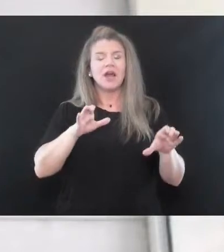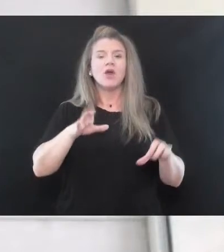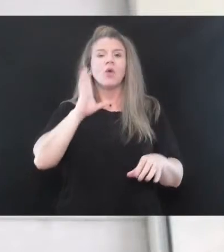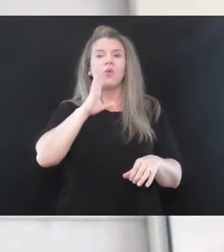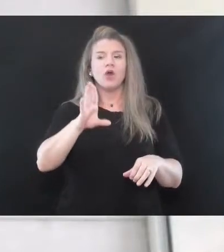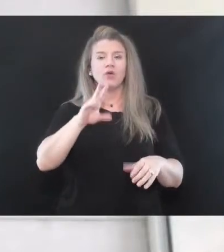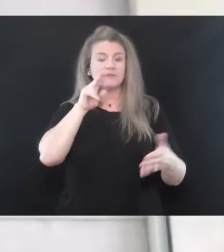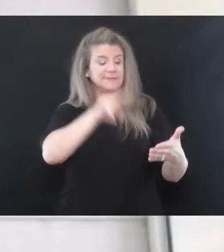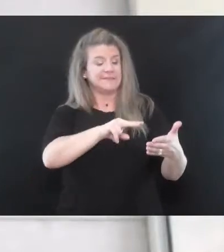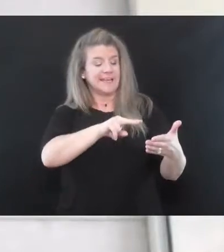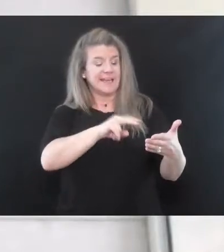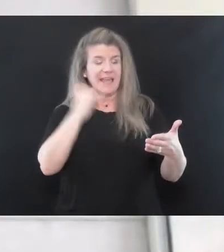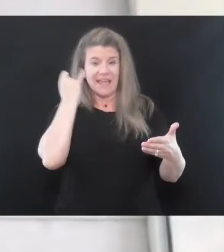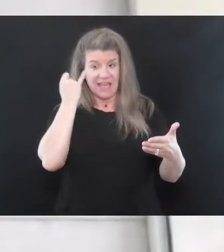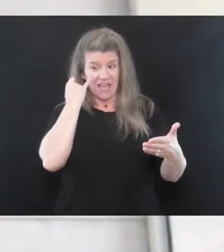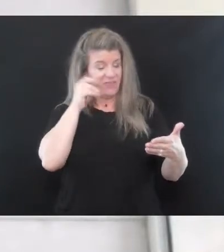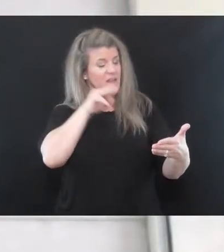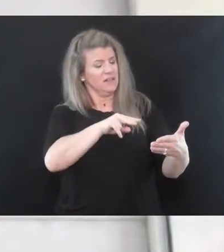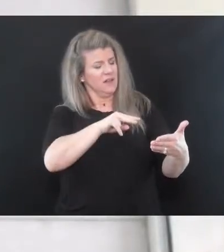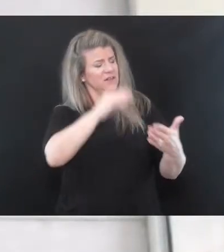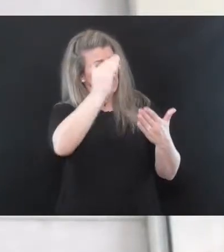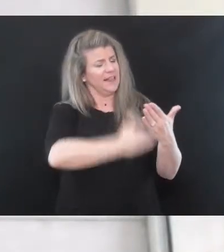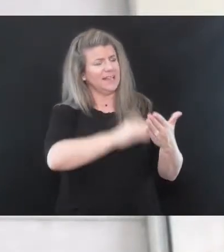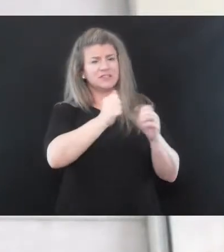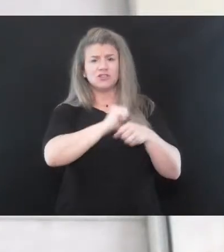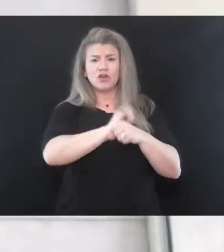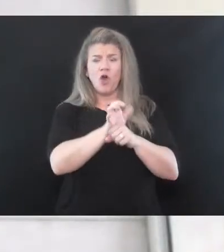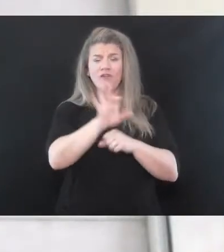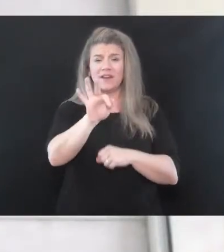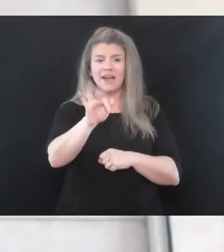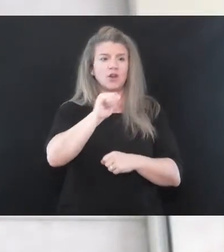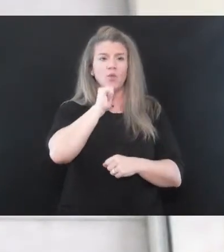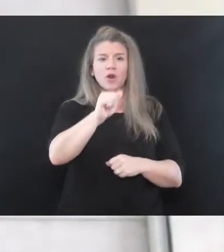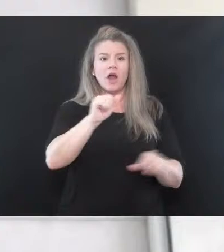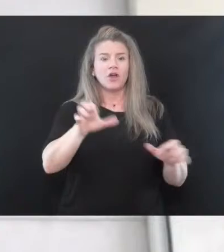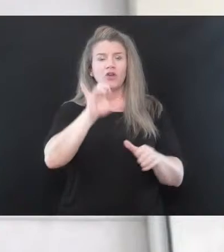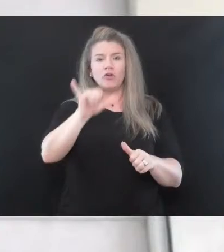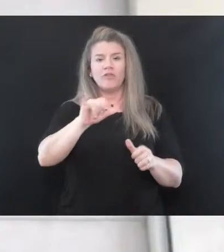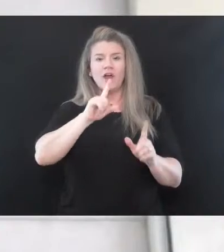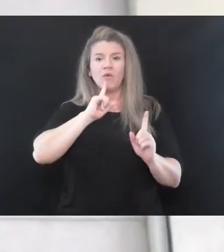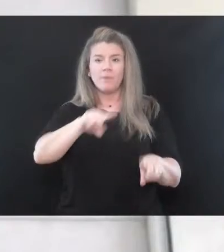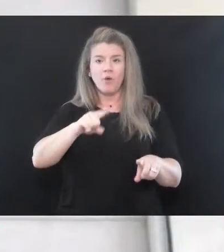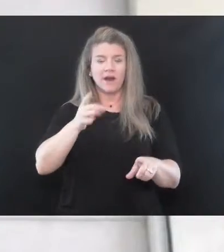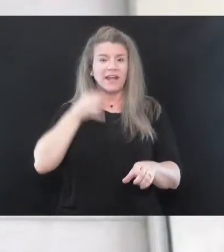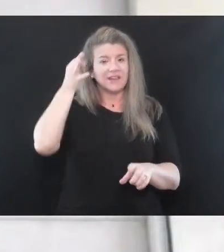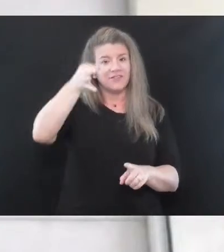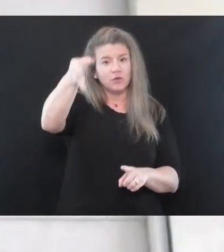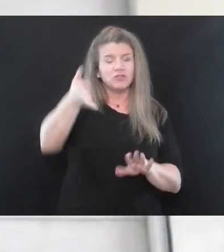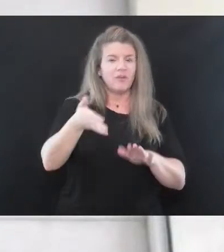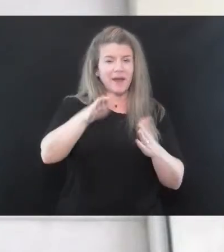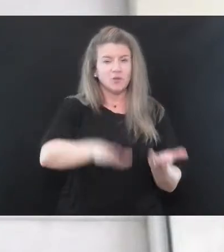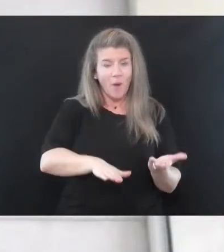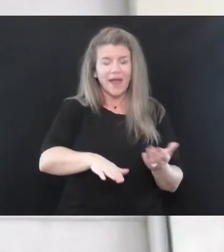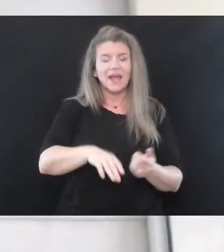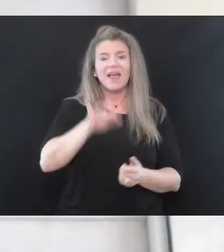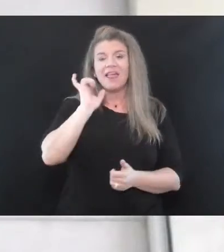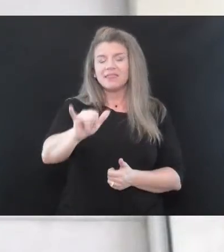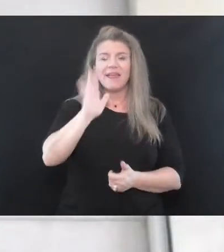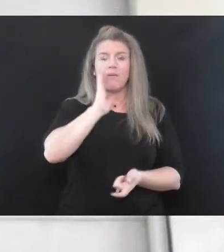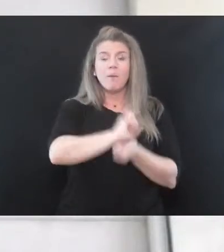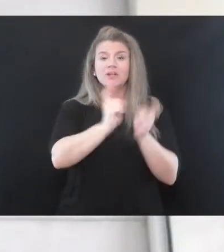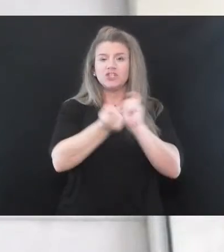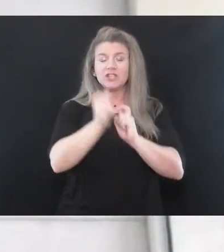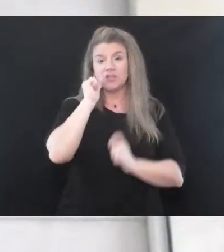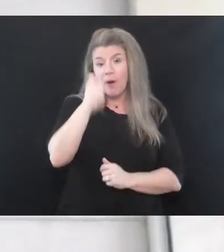come across, they do not list COVID-19 as a death-related illness for their passing away. So that will be changed